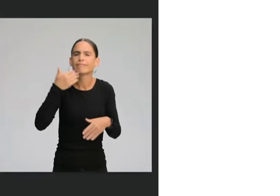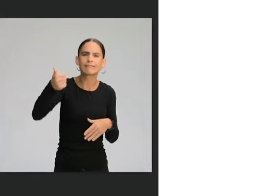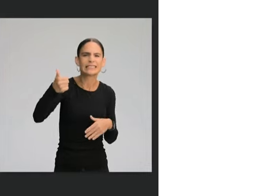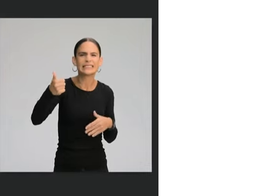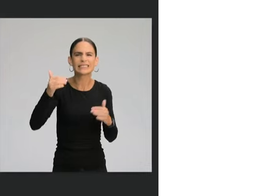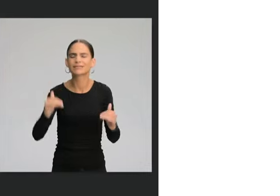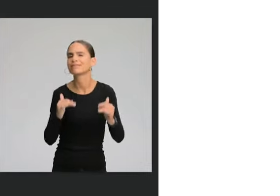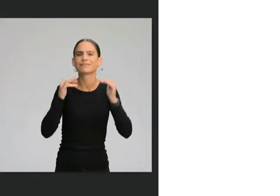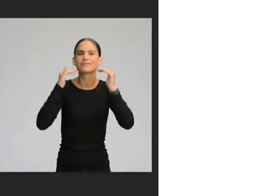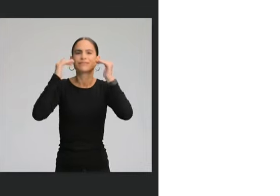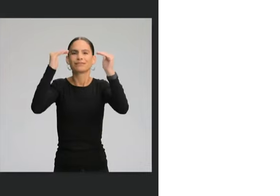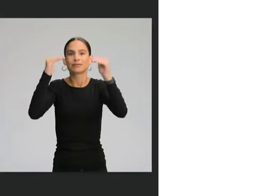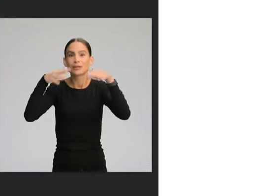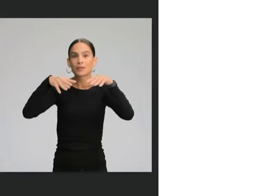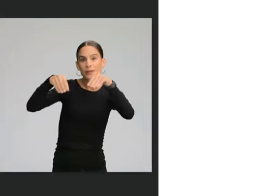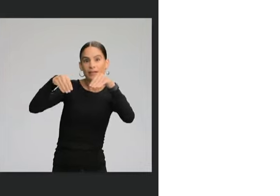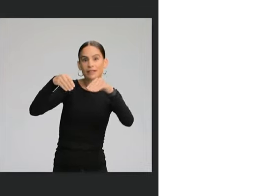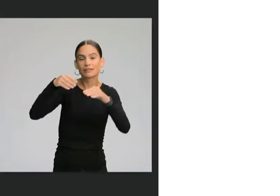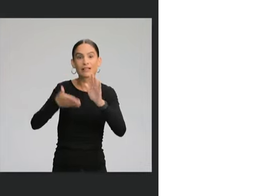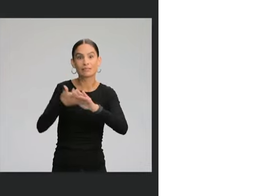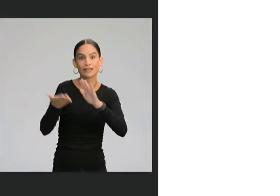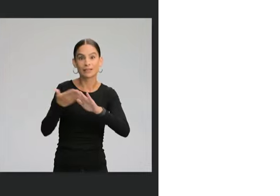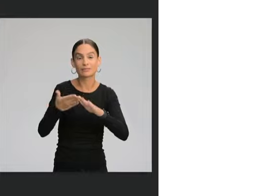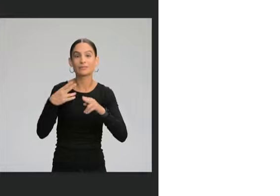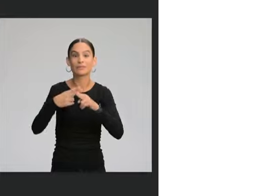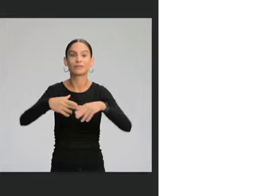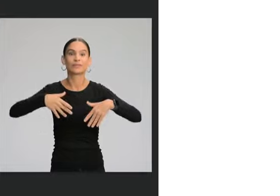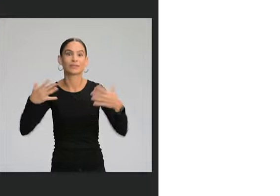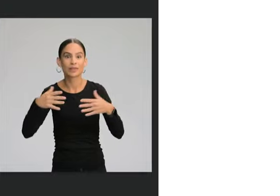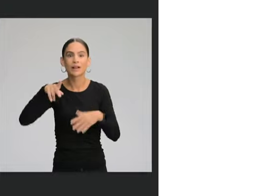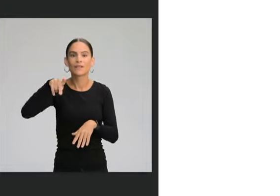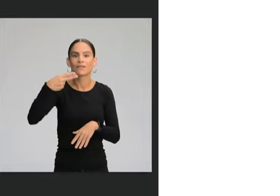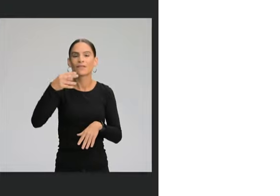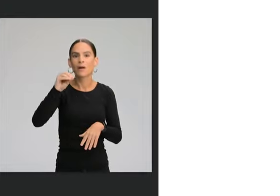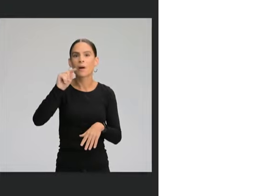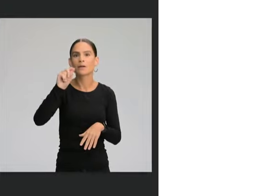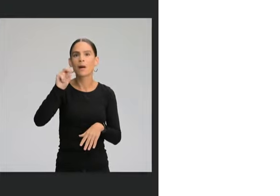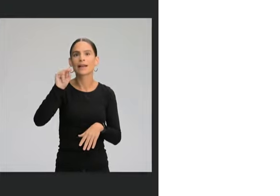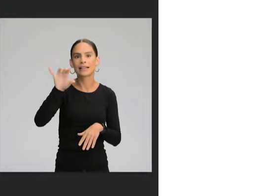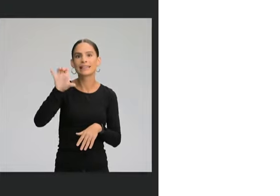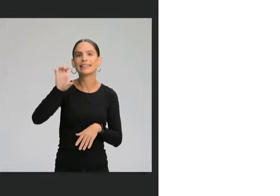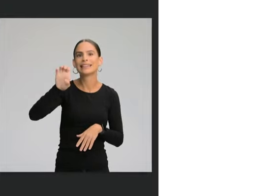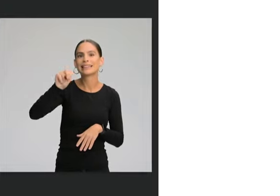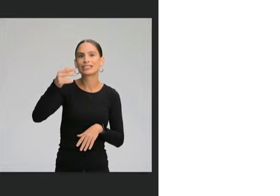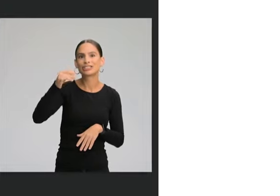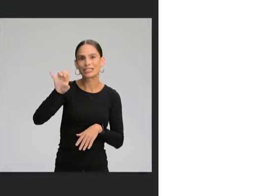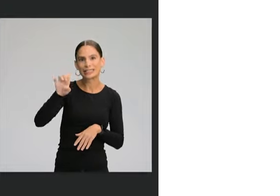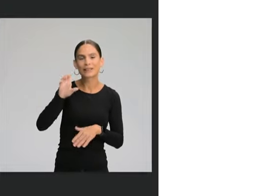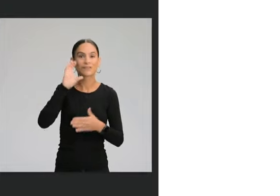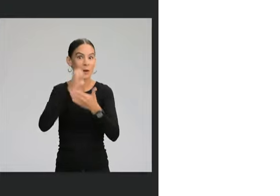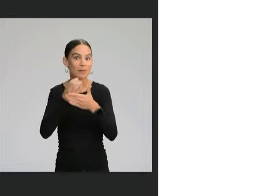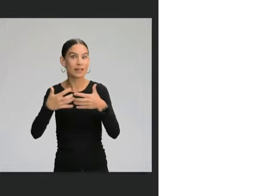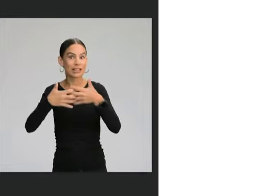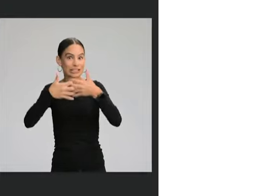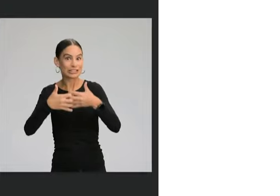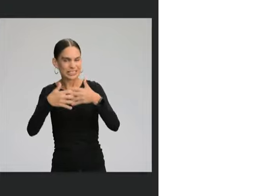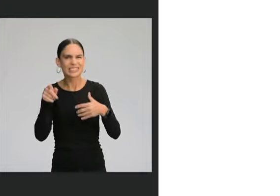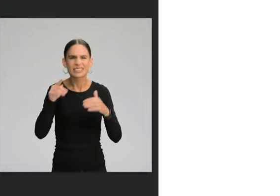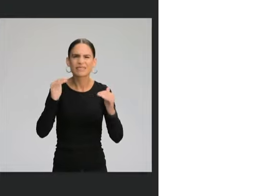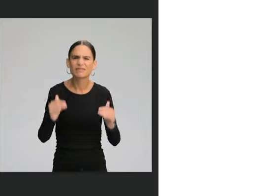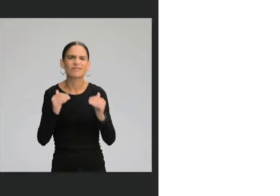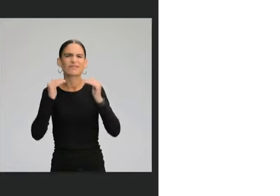performance. We call it Photonic Engine. Okay. This is our enhanced image pipeline that dramatically improves low